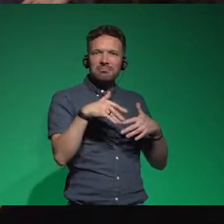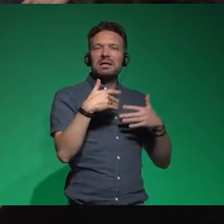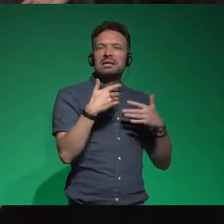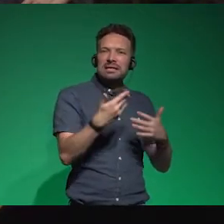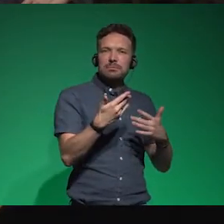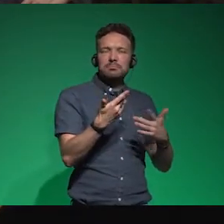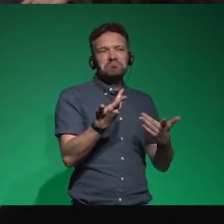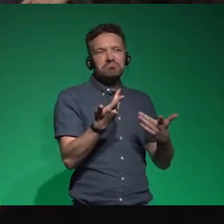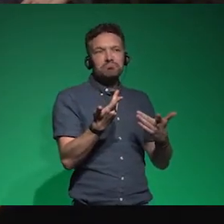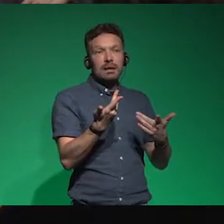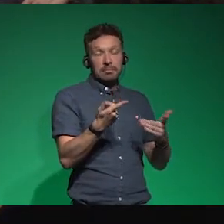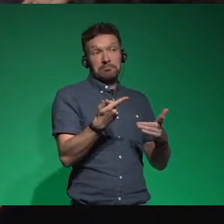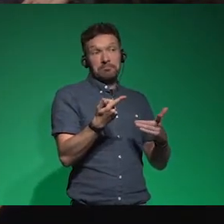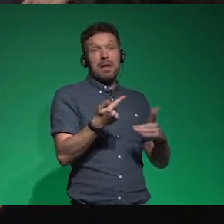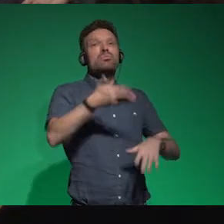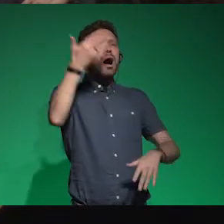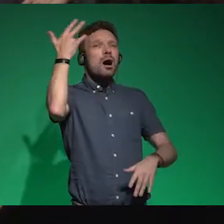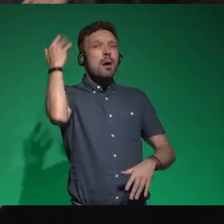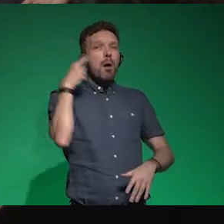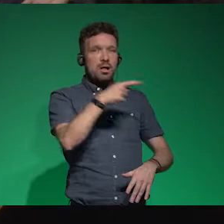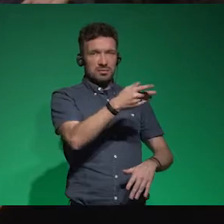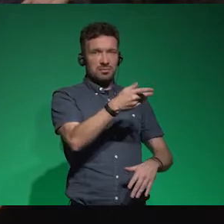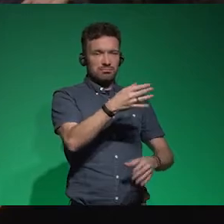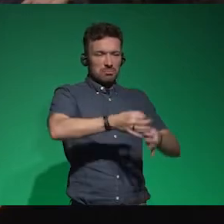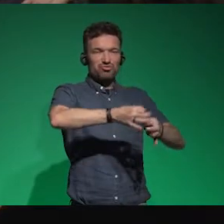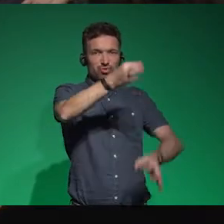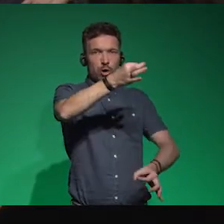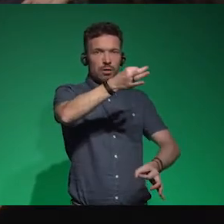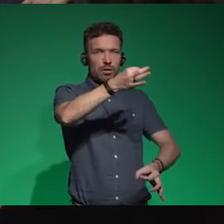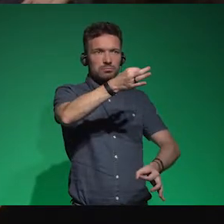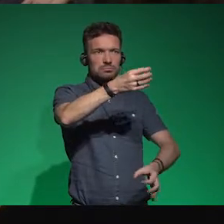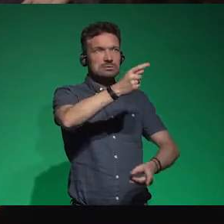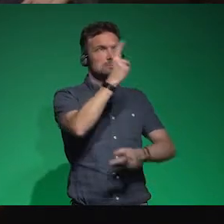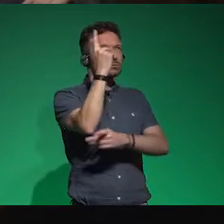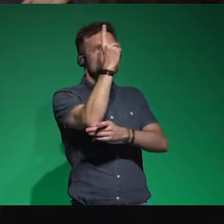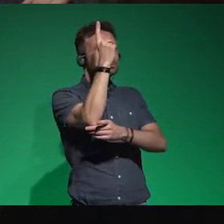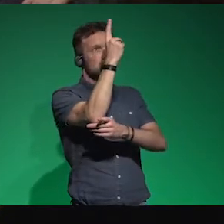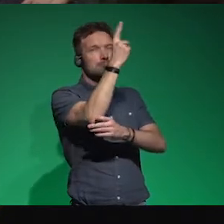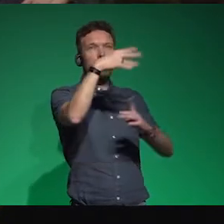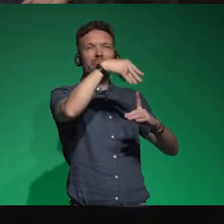all. So people that come to Rimbambaling have to, you know, like to talk,